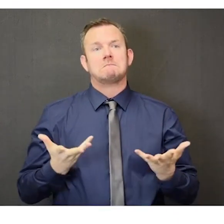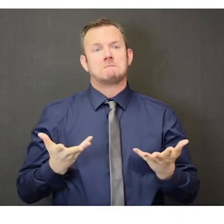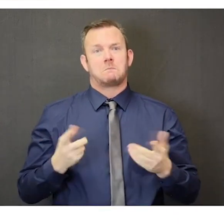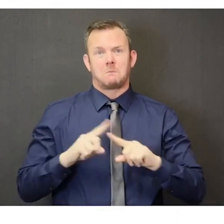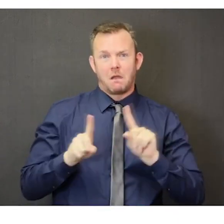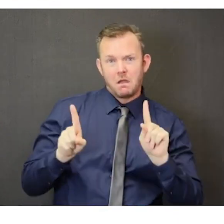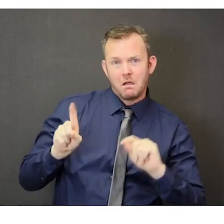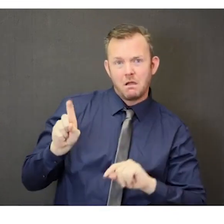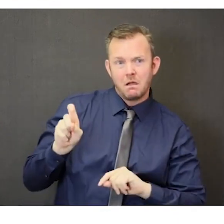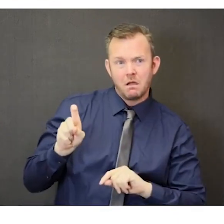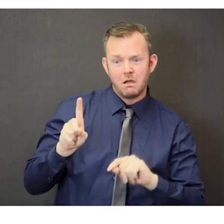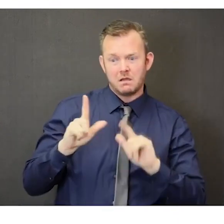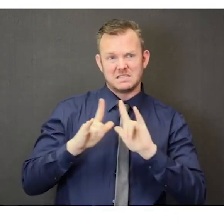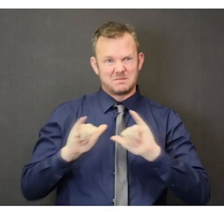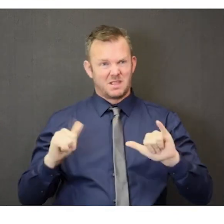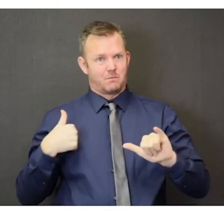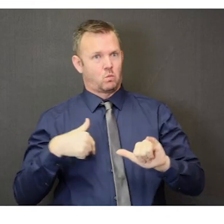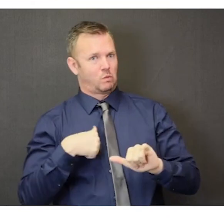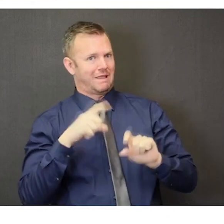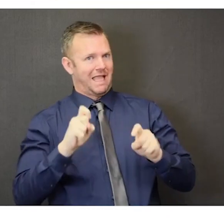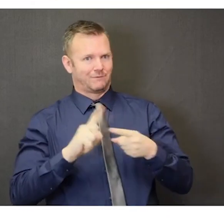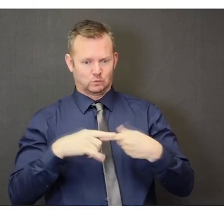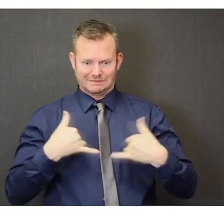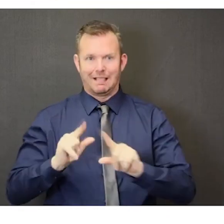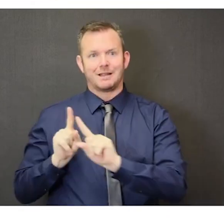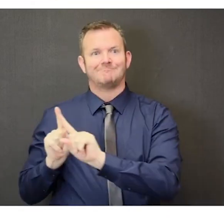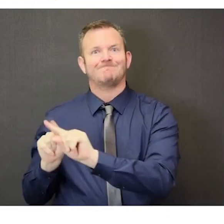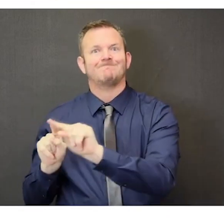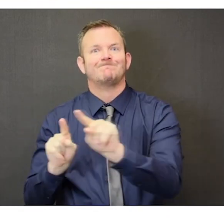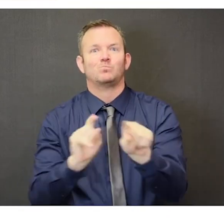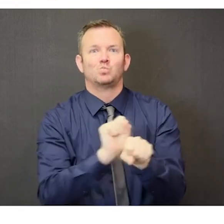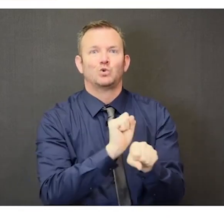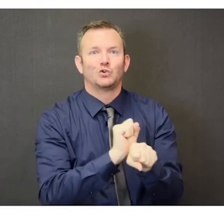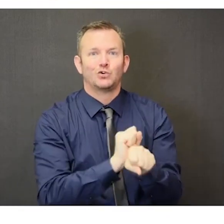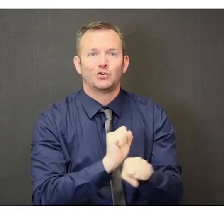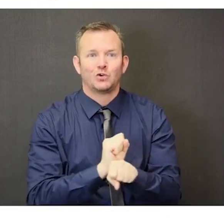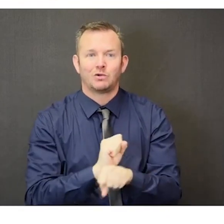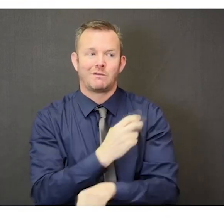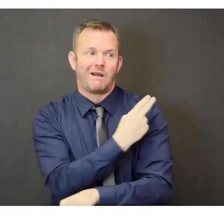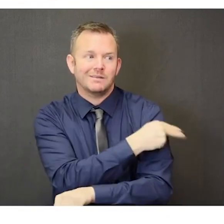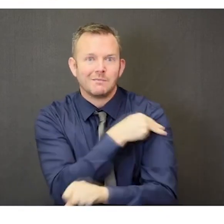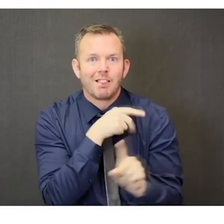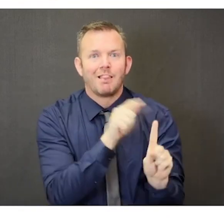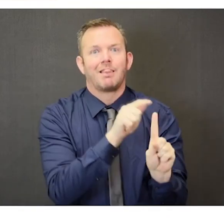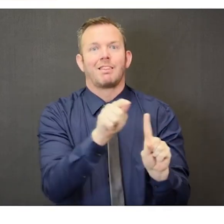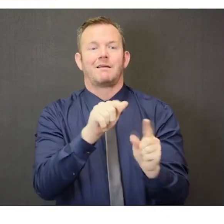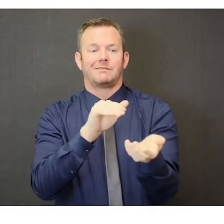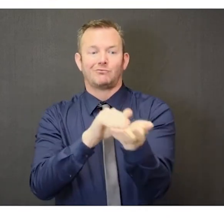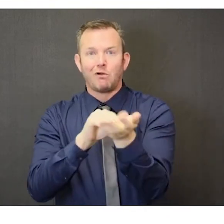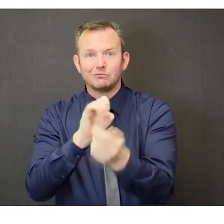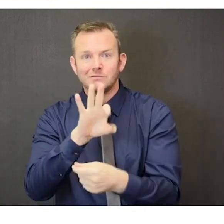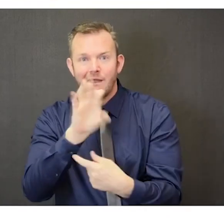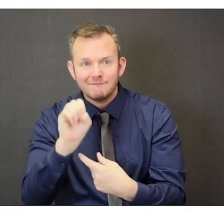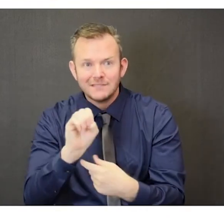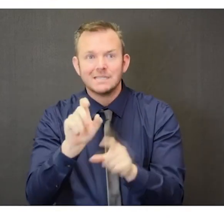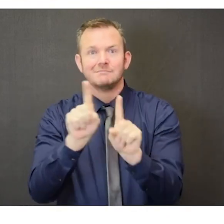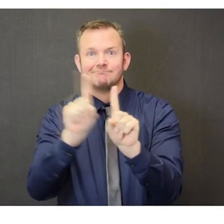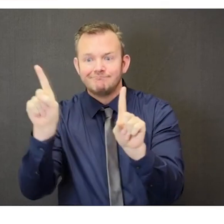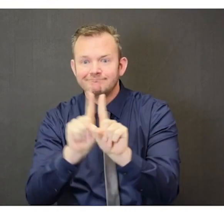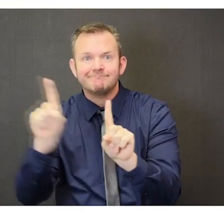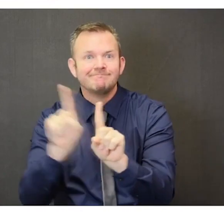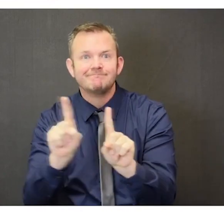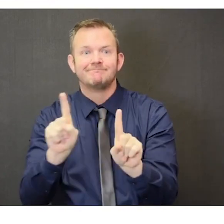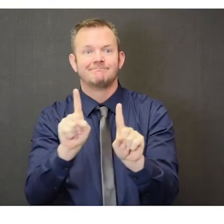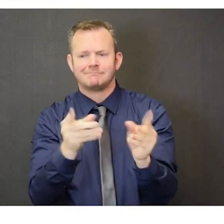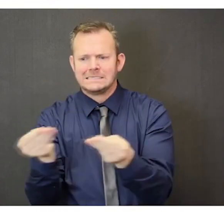us still have a need to continue going to work to healthcare facilities and be there alongside